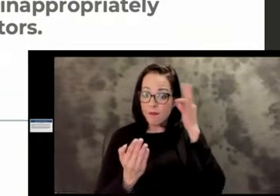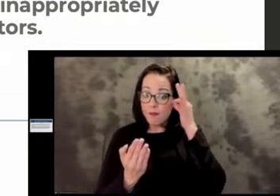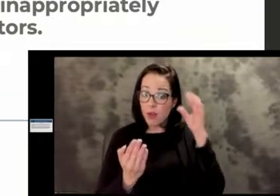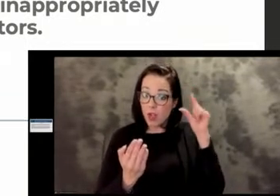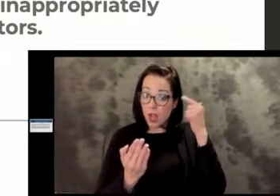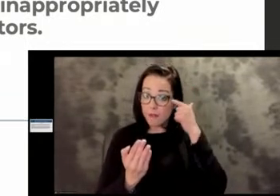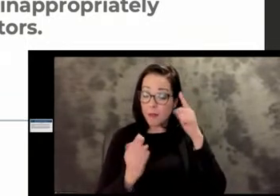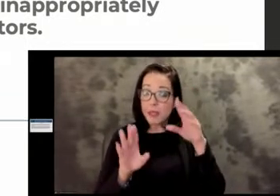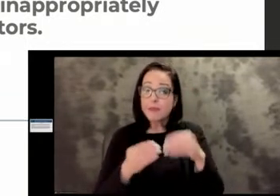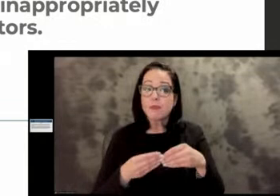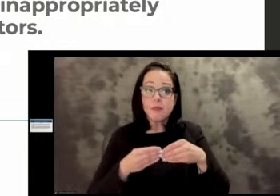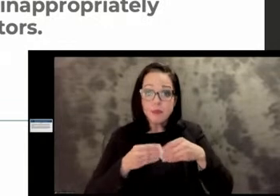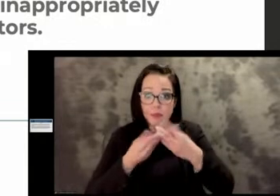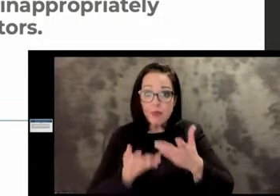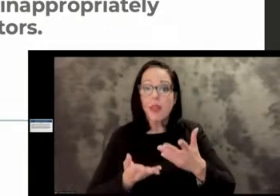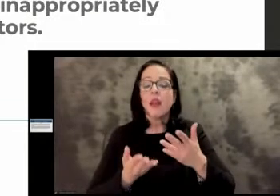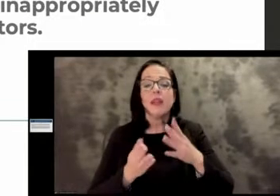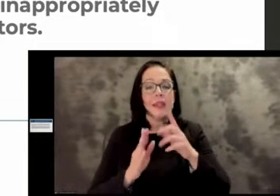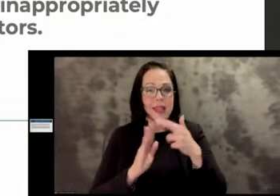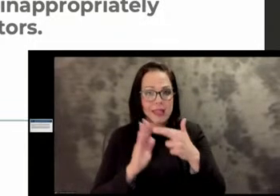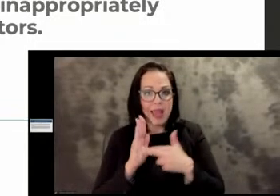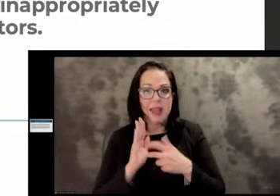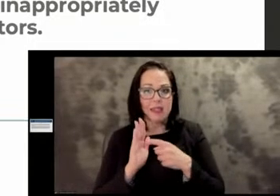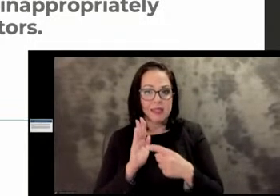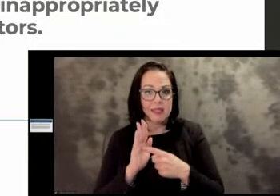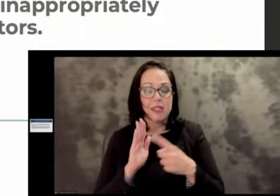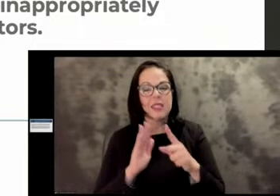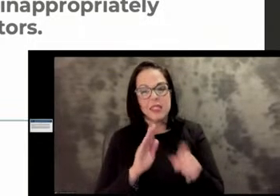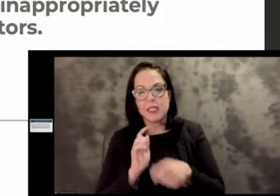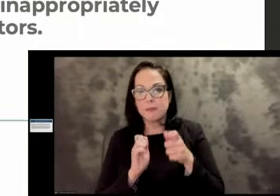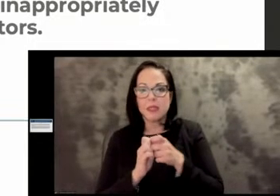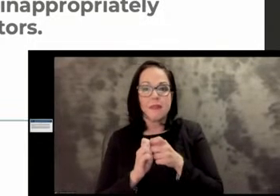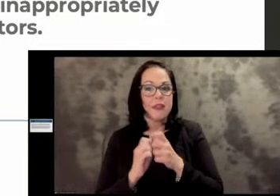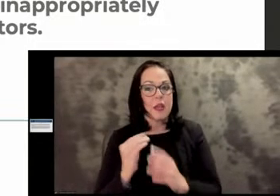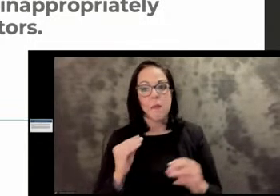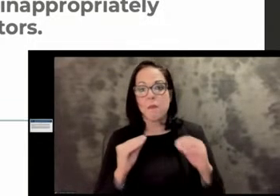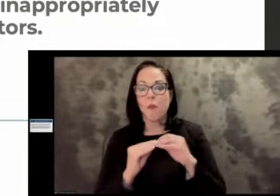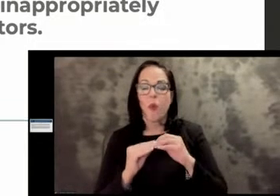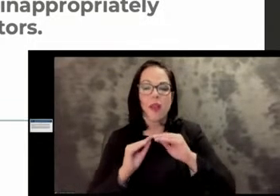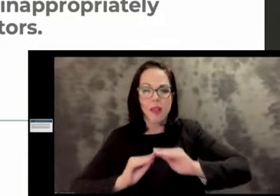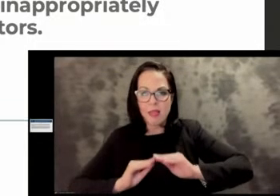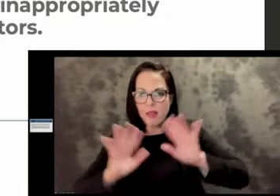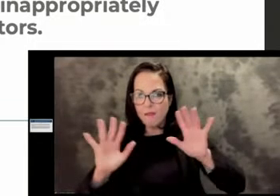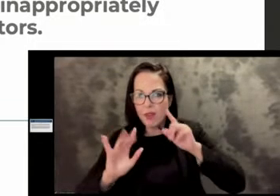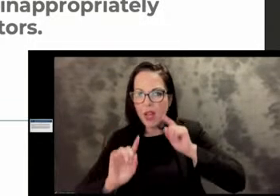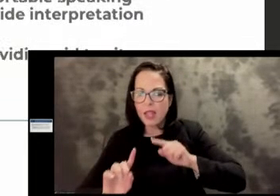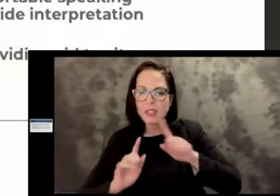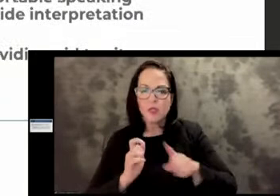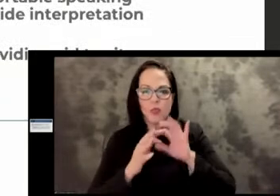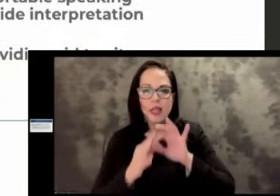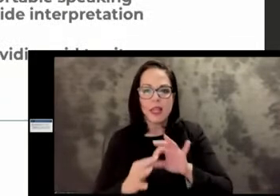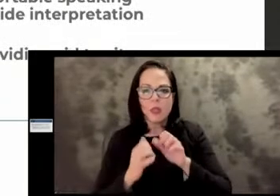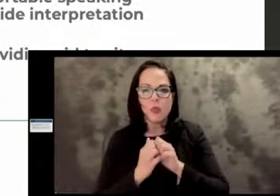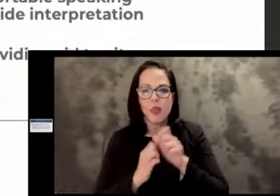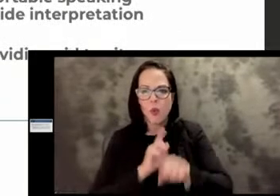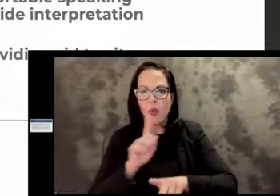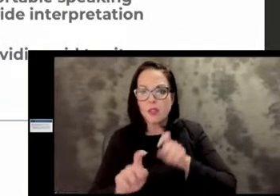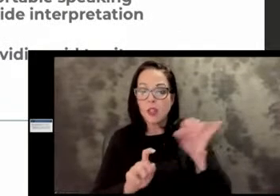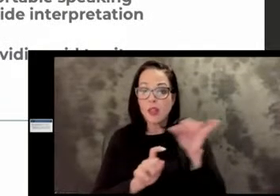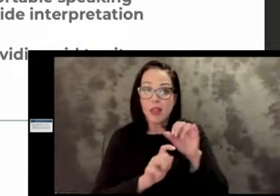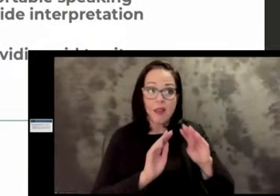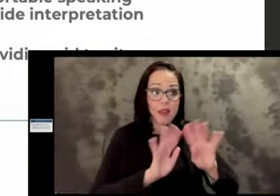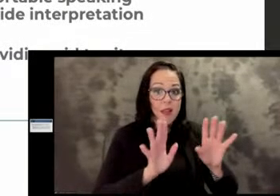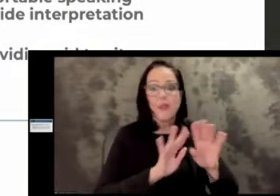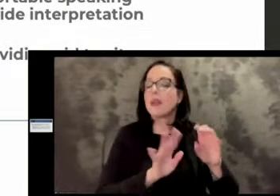specific guidance that further clarifies questions regarding immigrant communities and COVID-19. Everything from clarifying